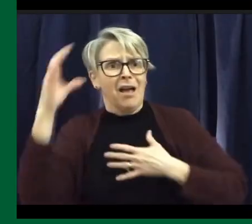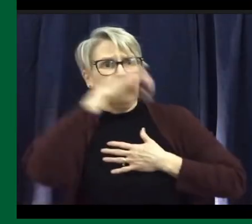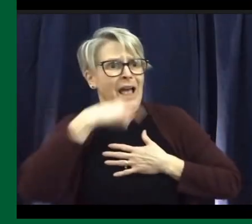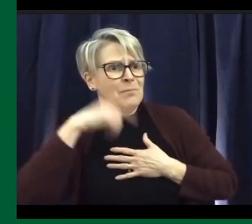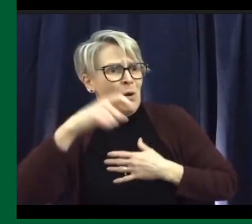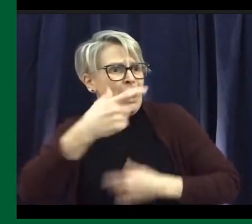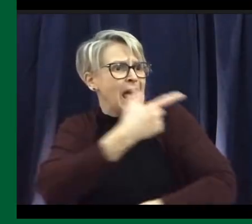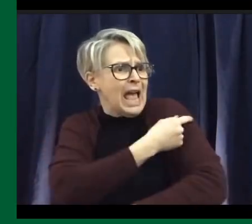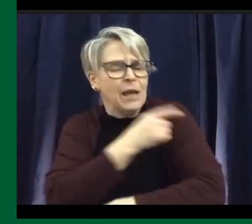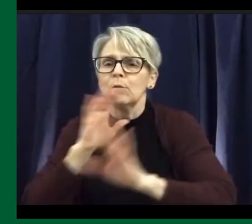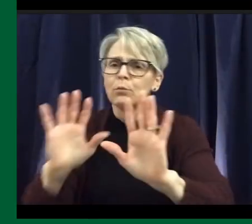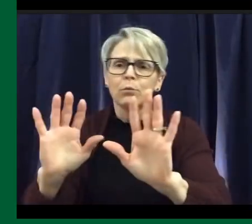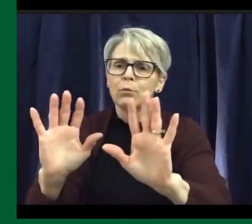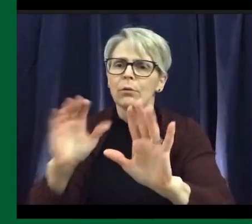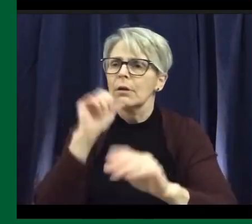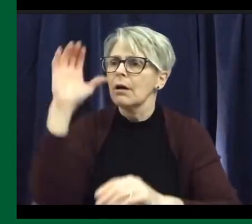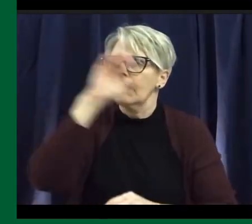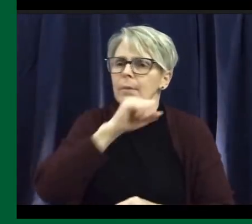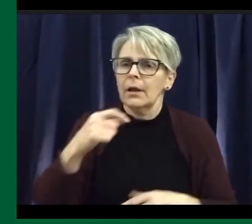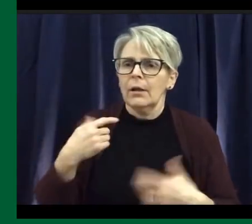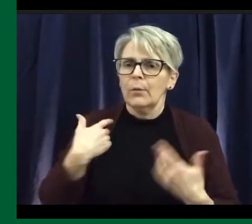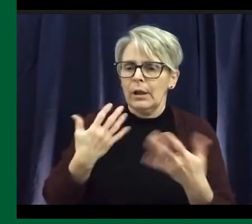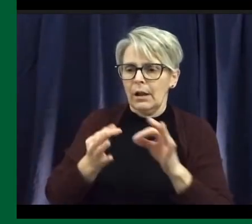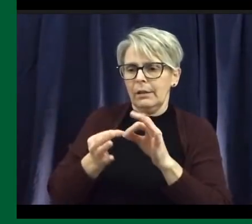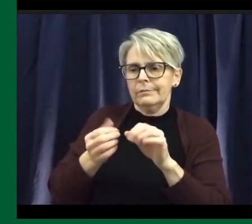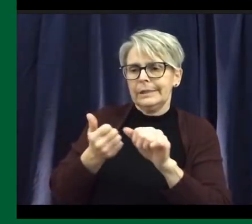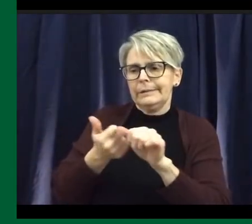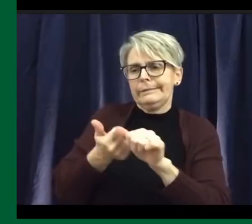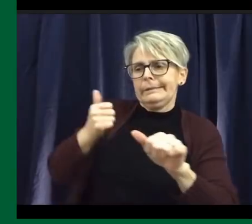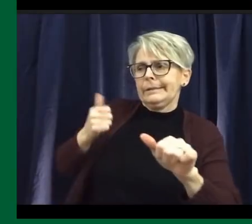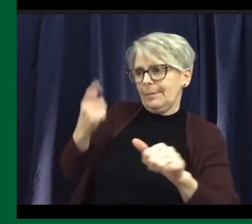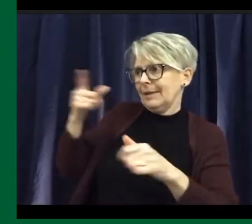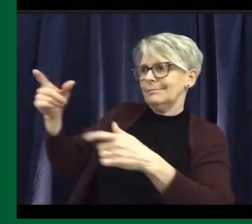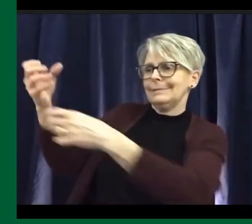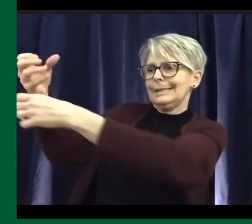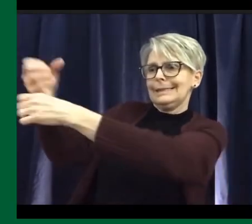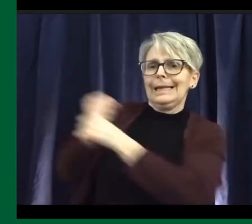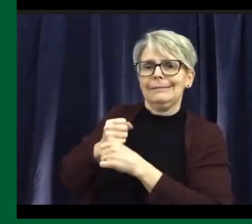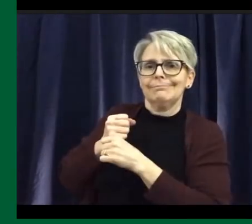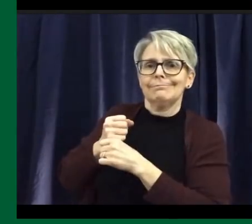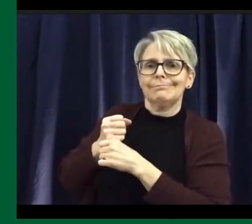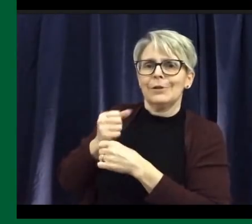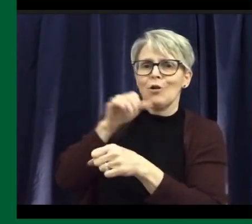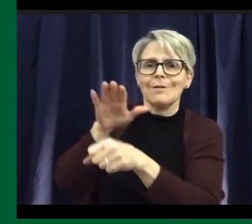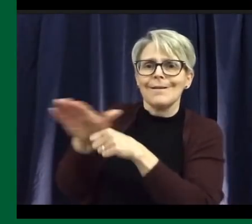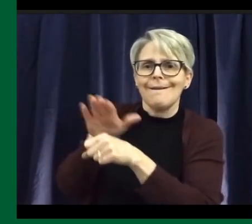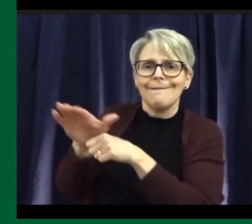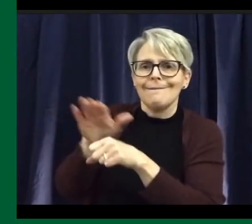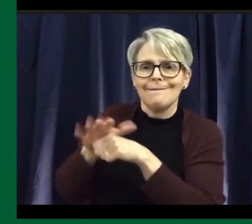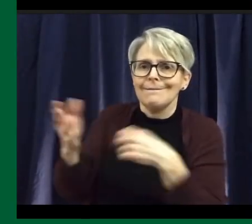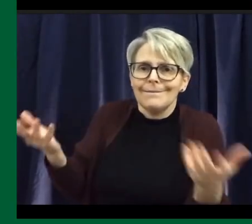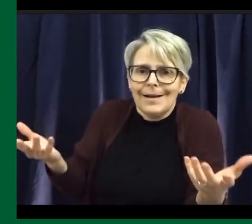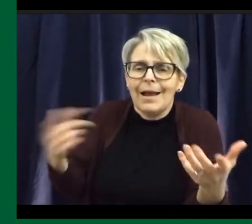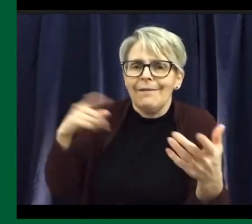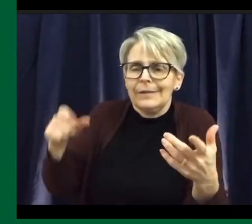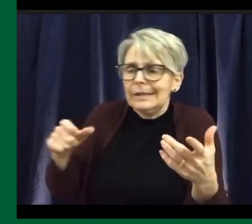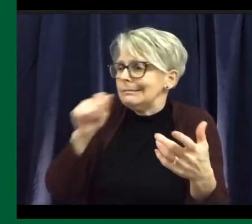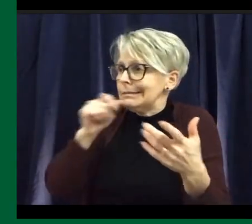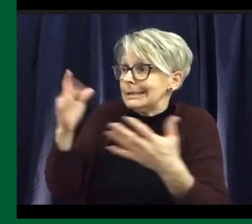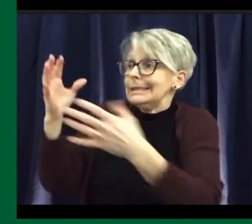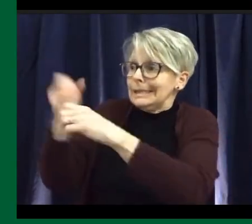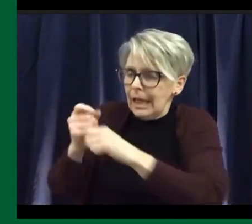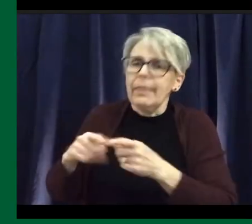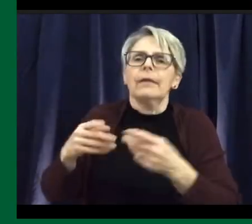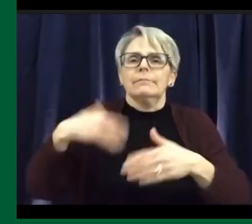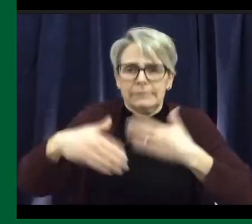be there. We're just very limited with the vaccine supply as it is right now in the moment. We'll take another